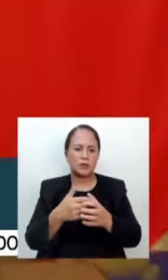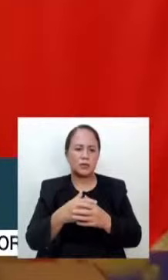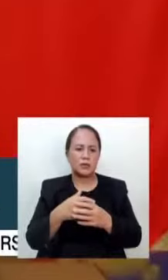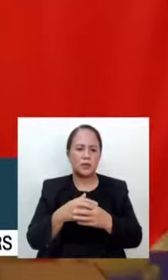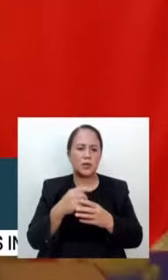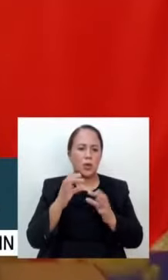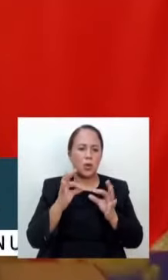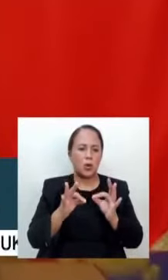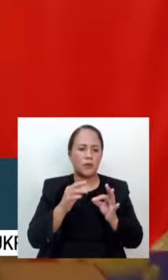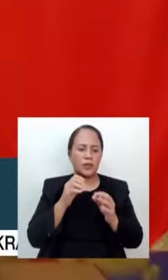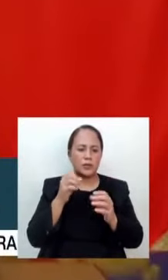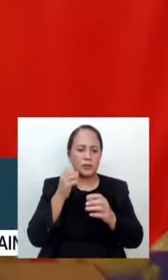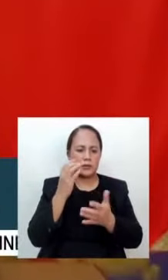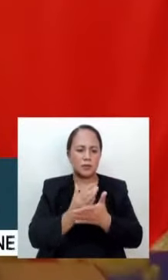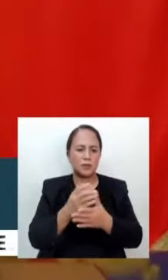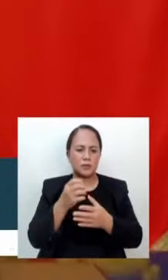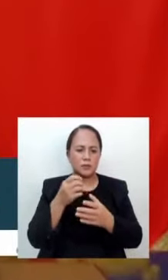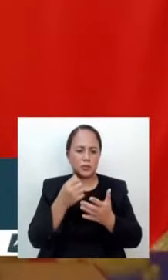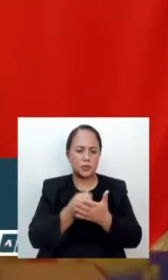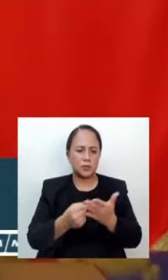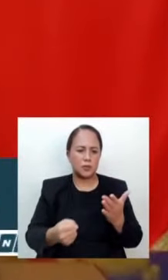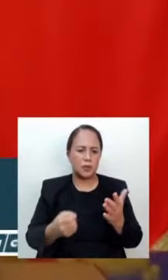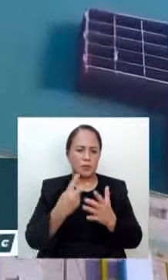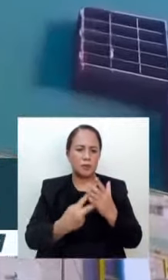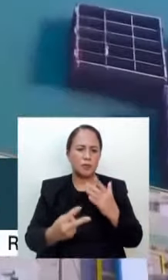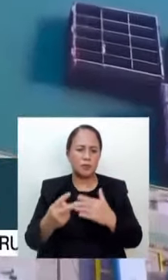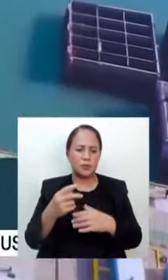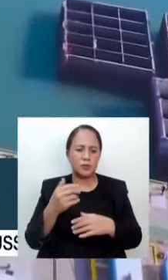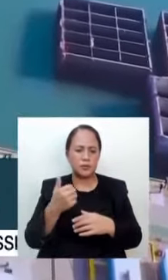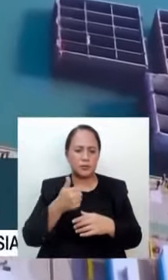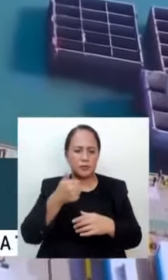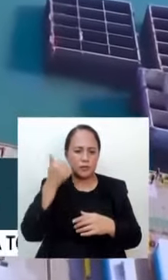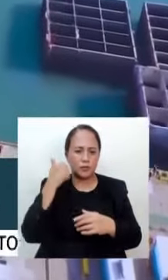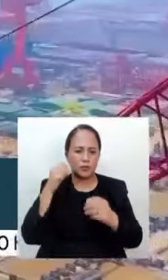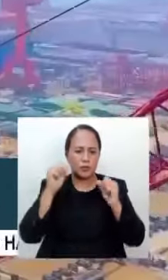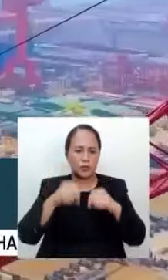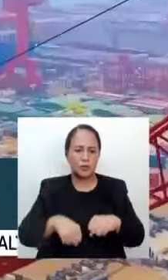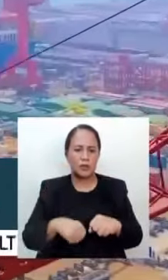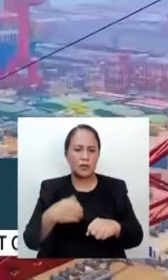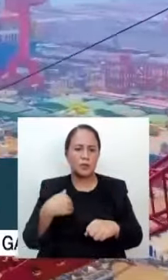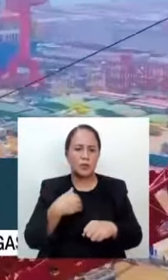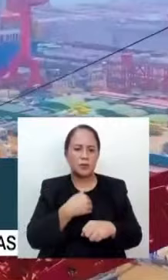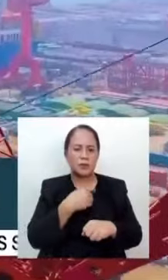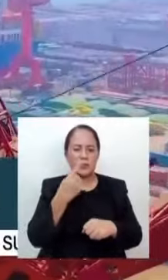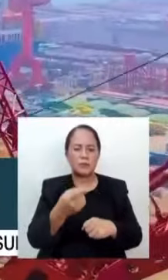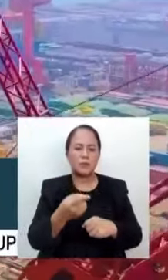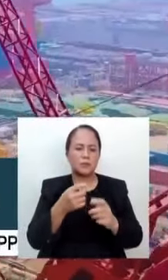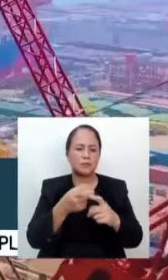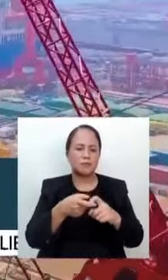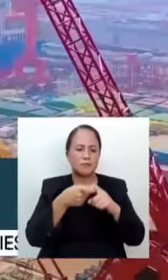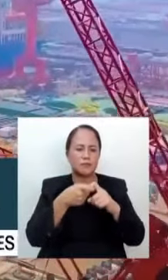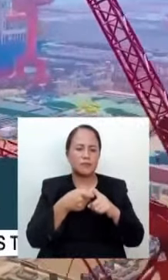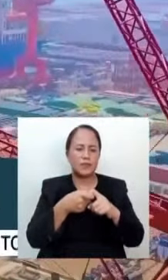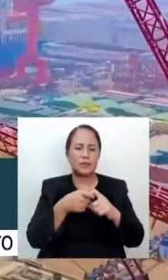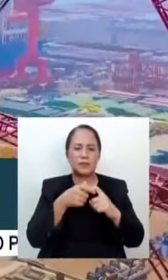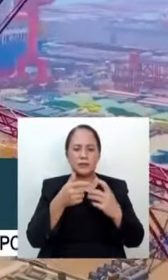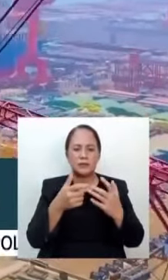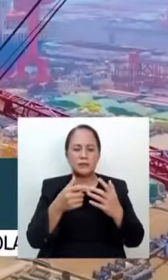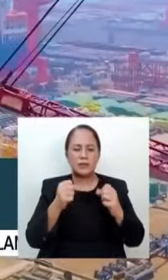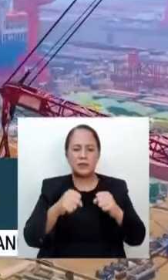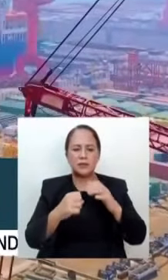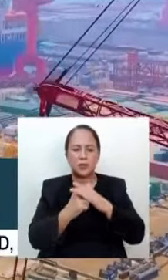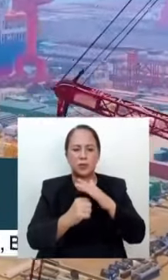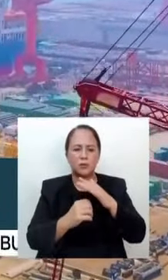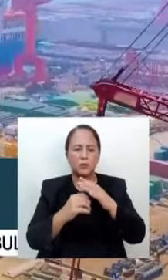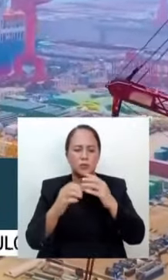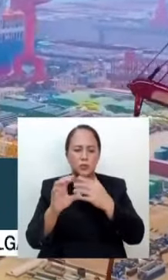would cut supplies. Both countries have refused this arrangement. Poland says the suspension is a breach of contract. Bulgaria,